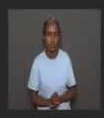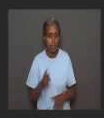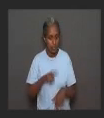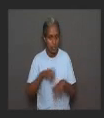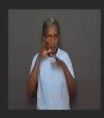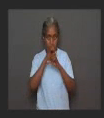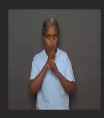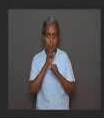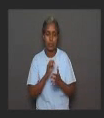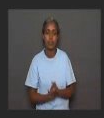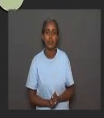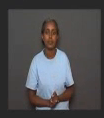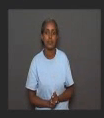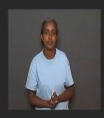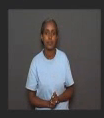Time's up.